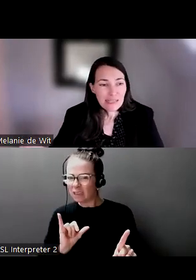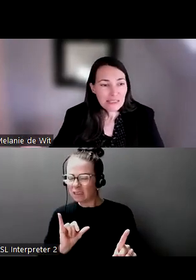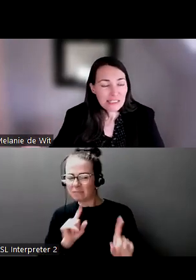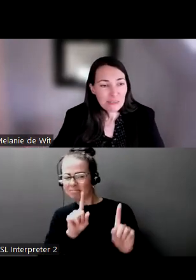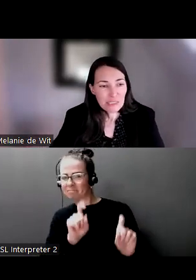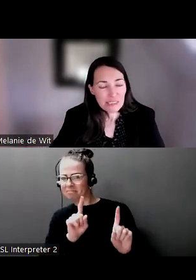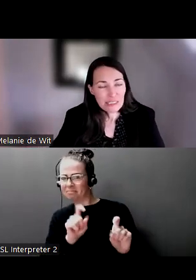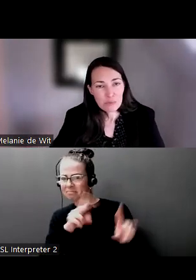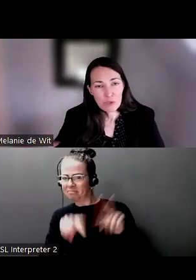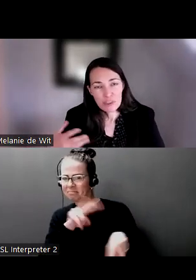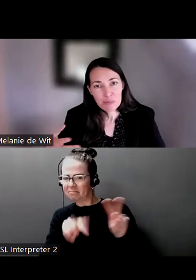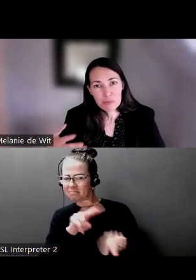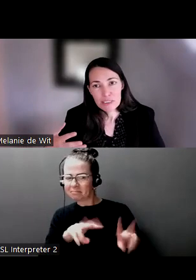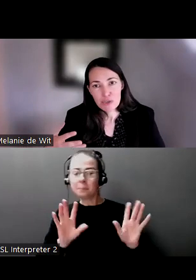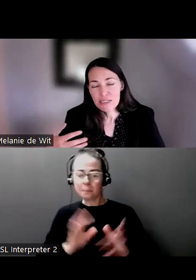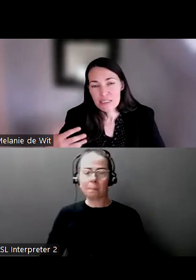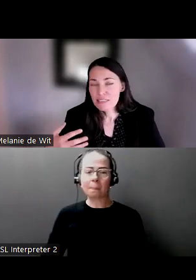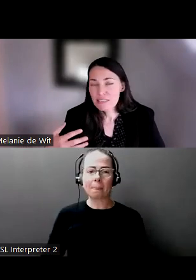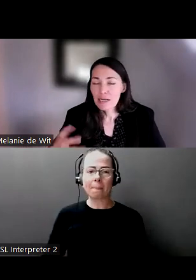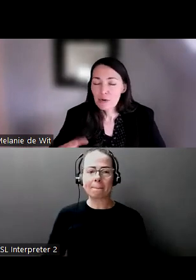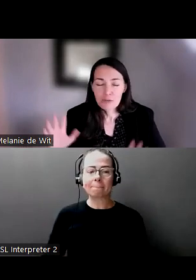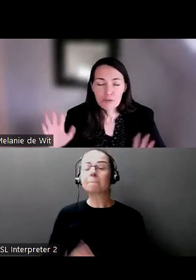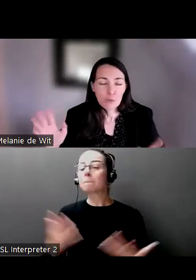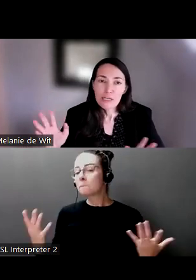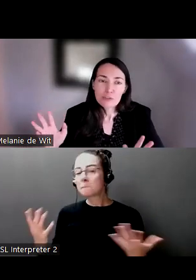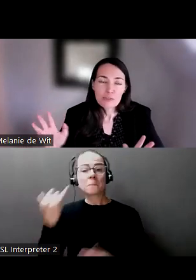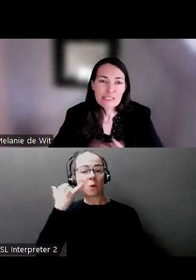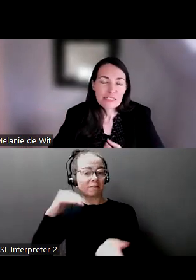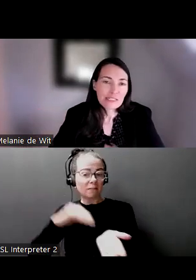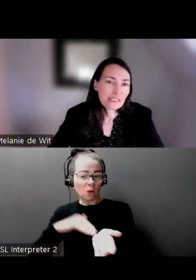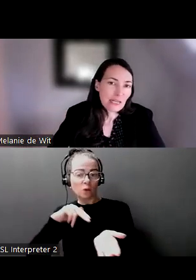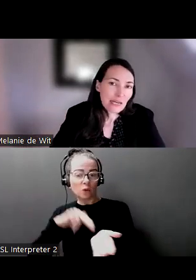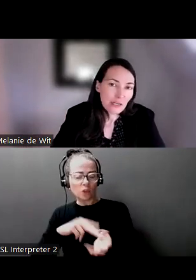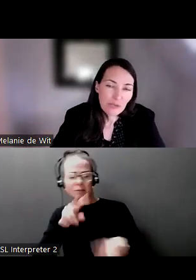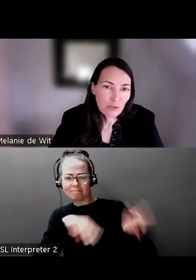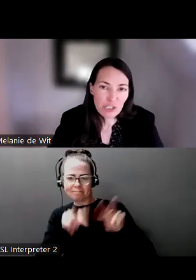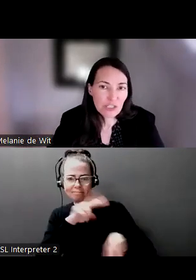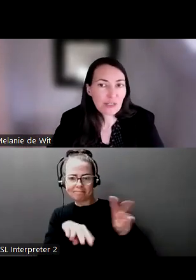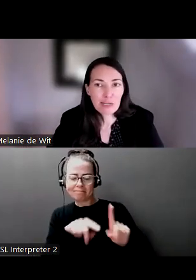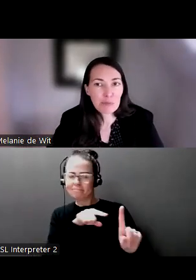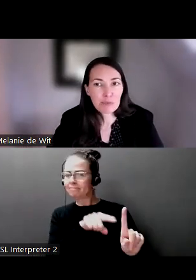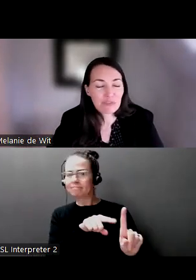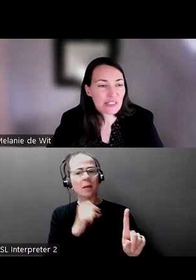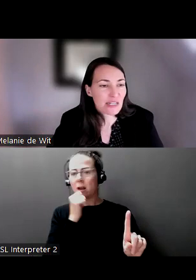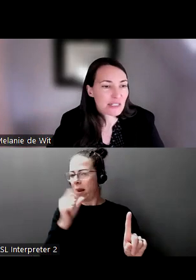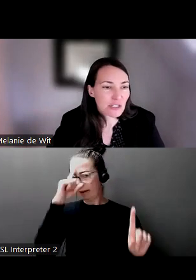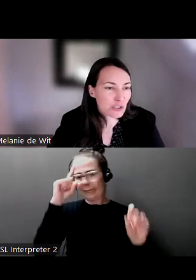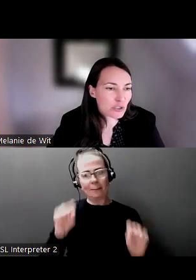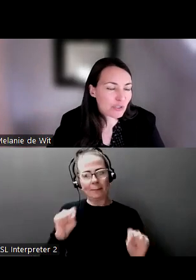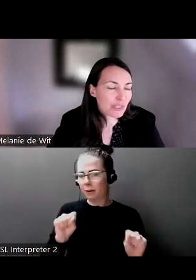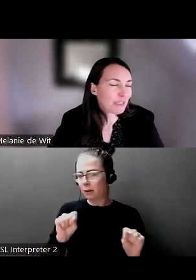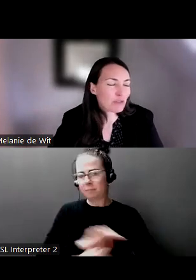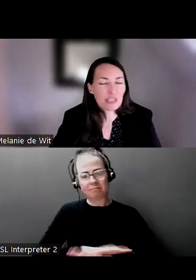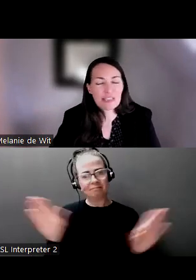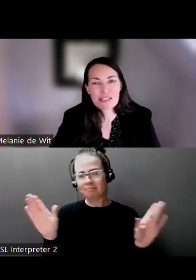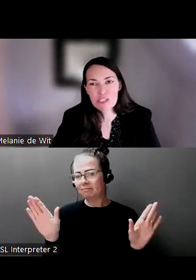say that the team does this work, they really try to tease it out, and for whatever reasons they decide, okay, no, she's not capable of consenting to